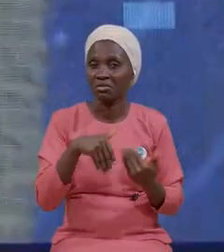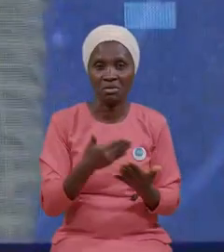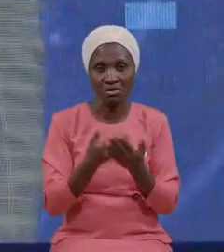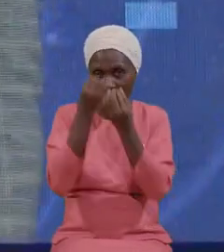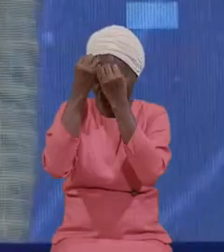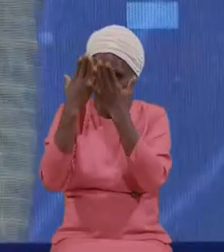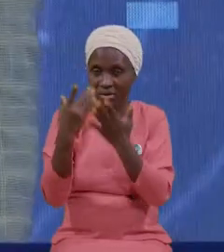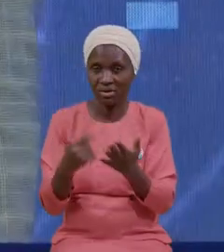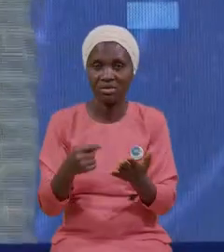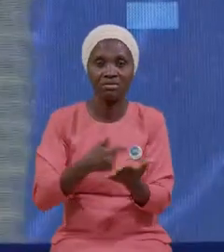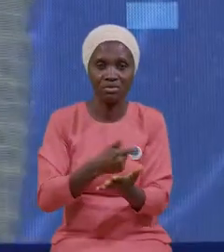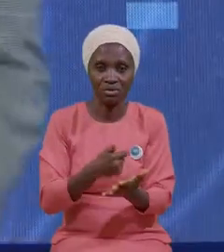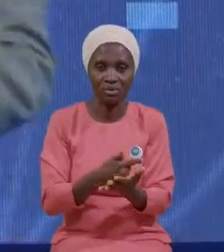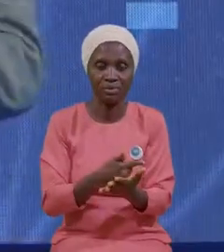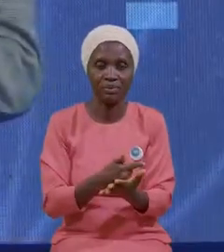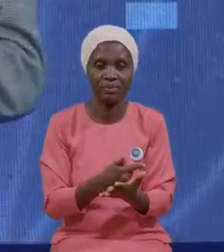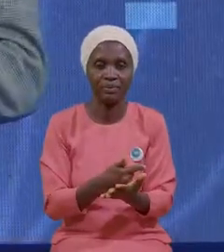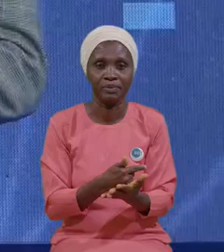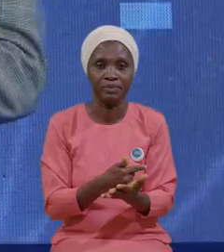gospel.